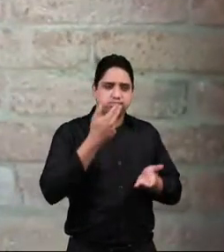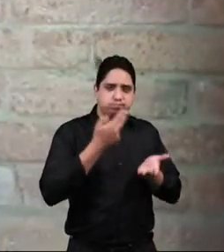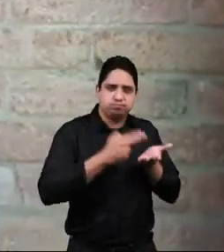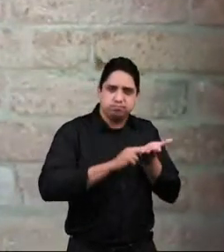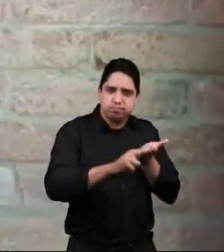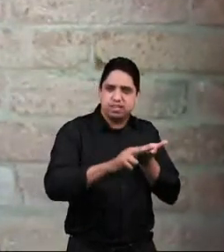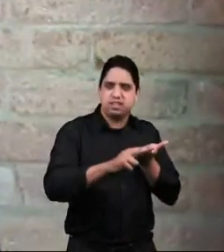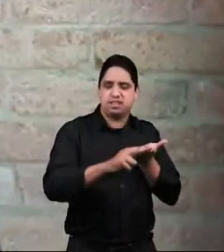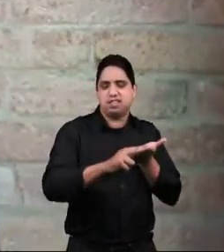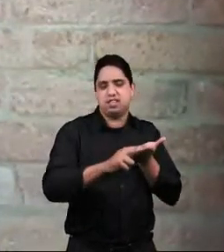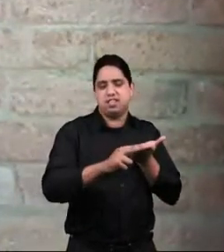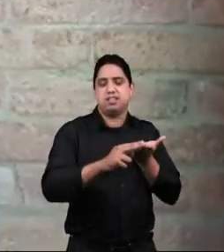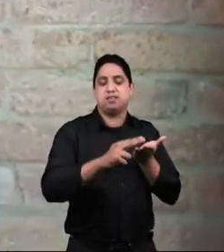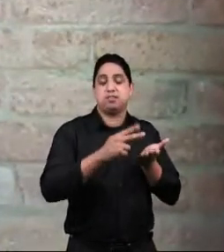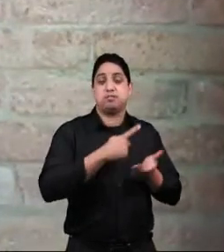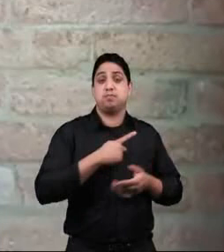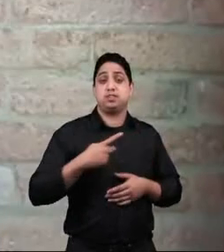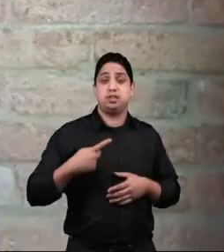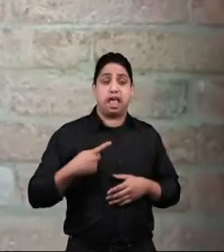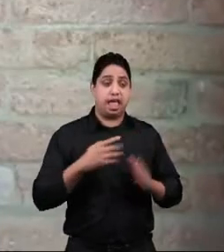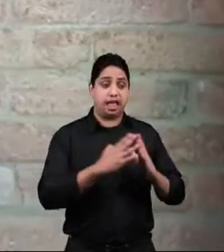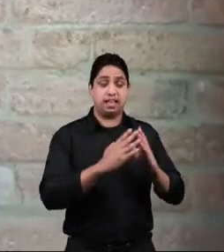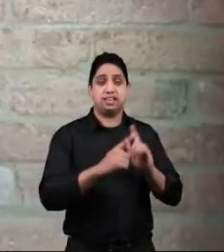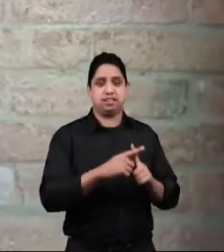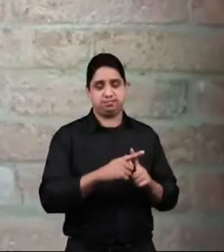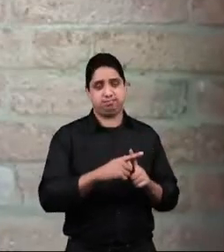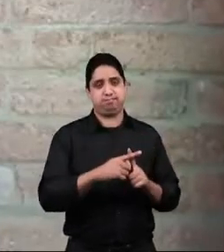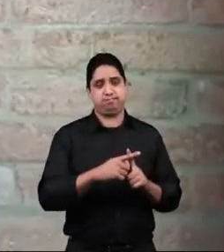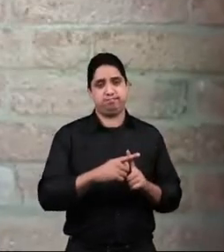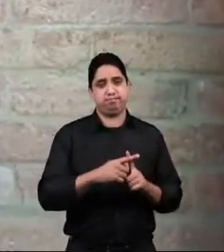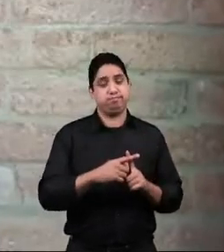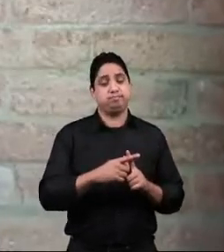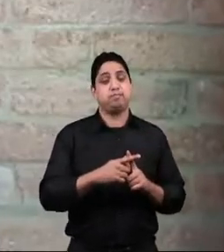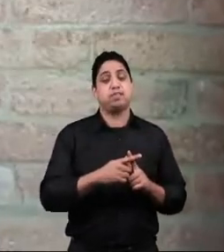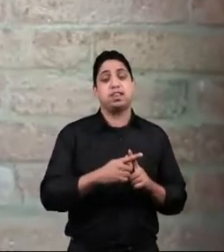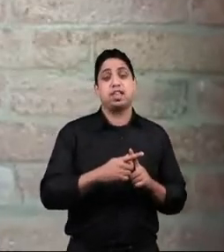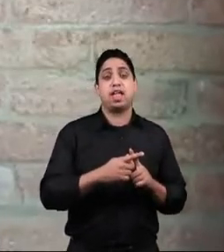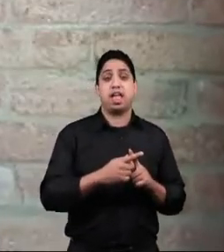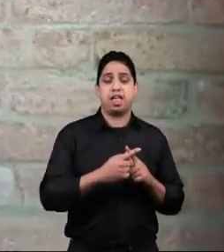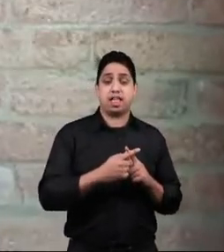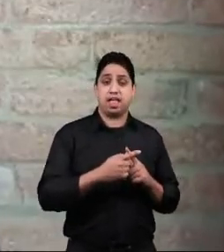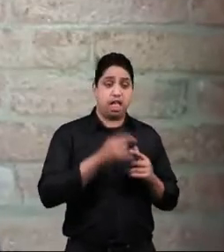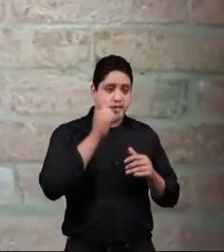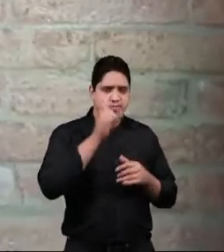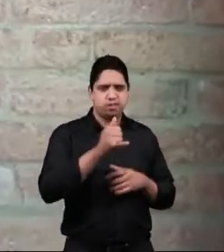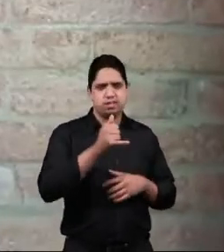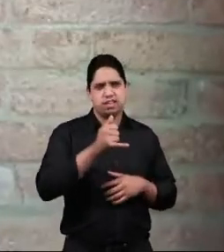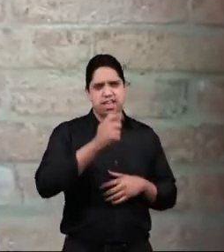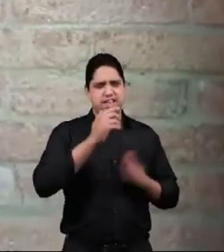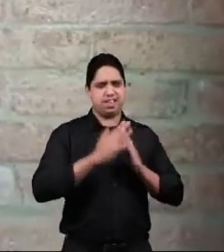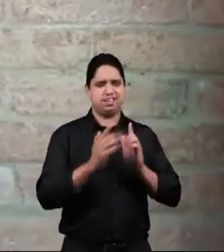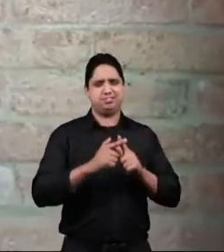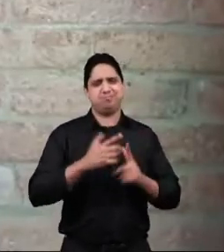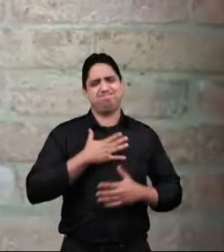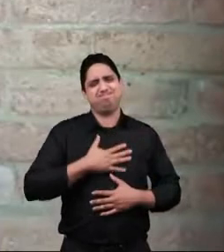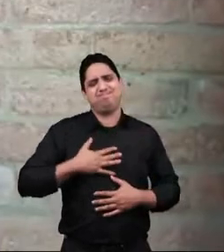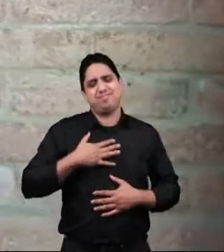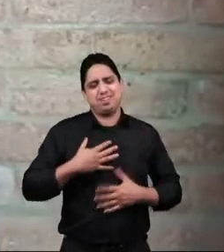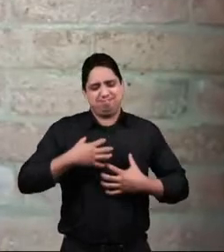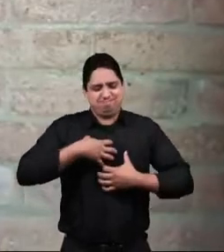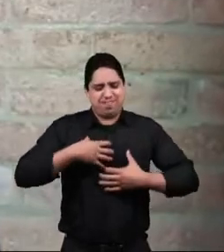and we call them pastoral letters that the pastor sent to their churches. and these letters are well